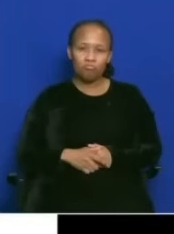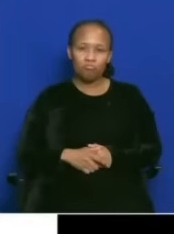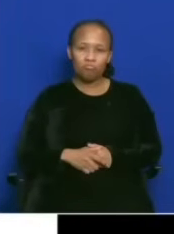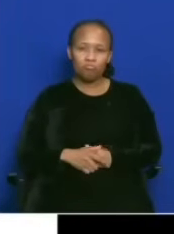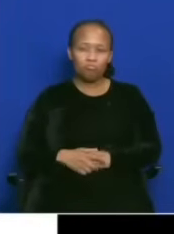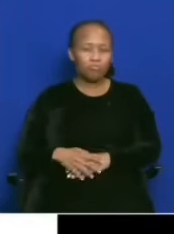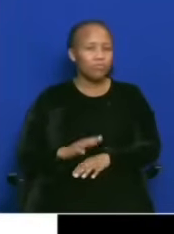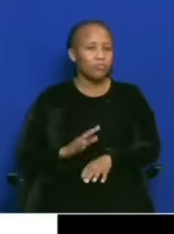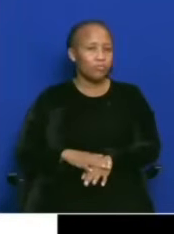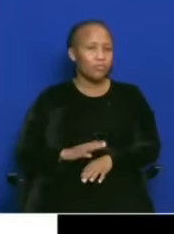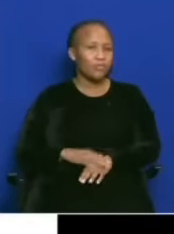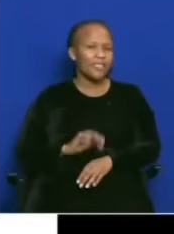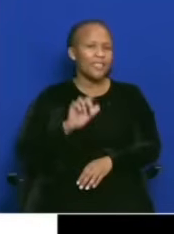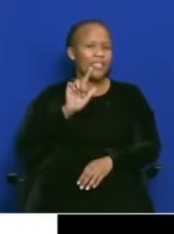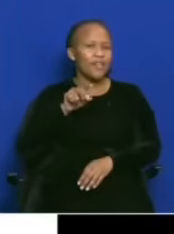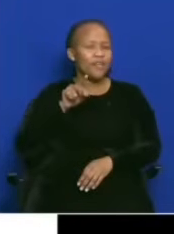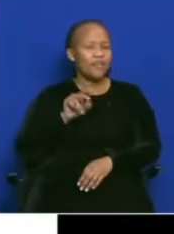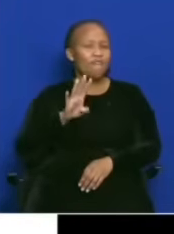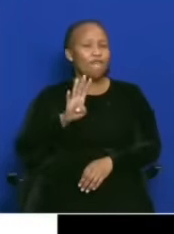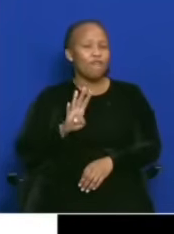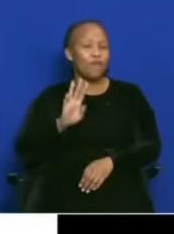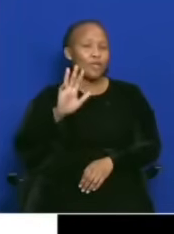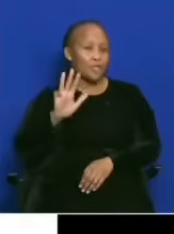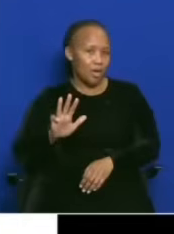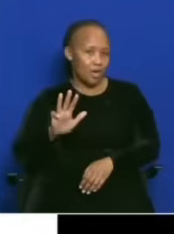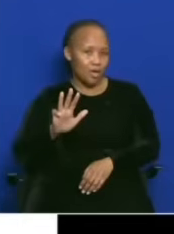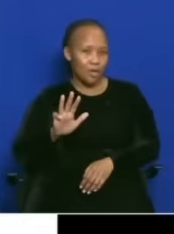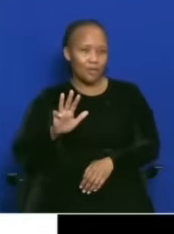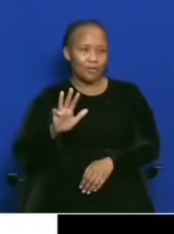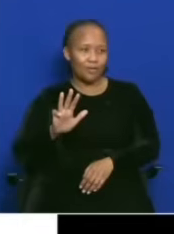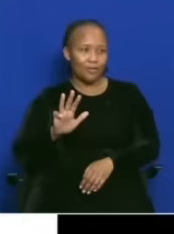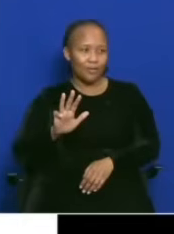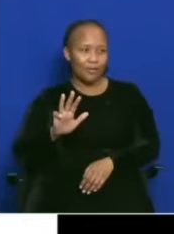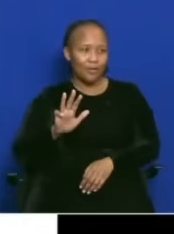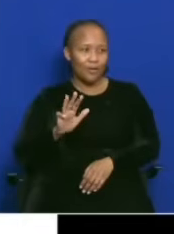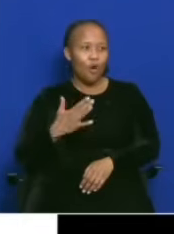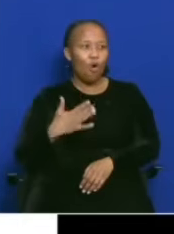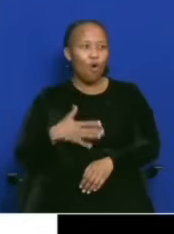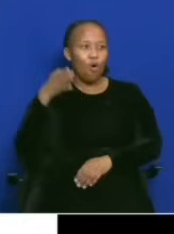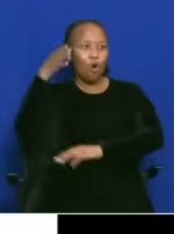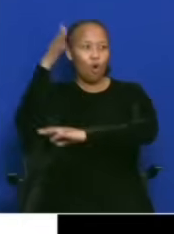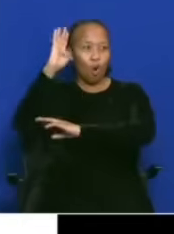p.m., inshallah, we get a decent slice.